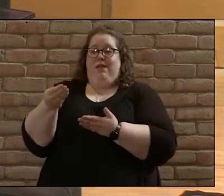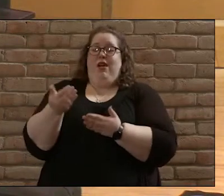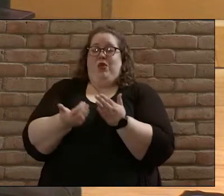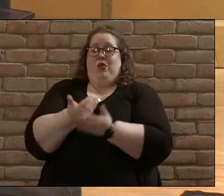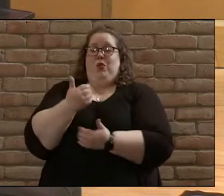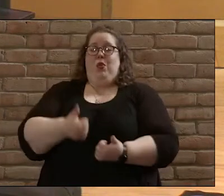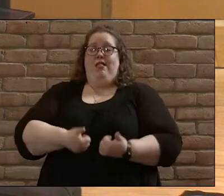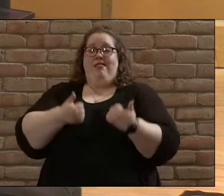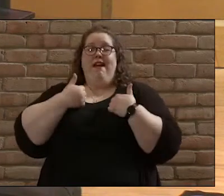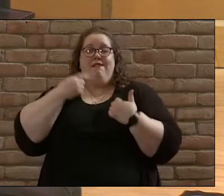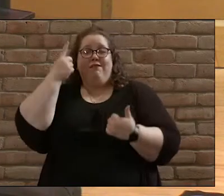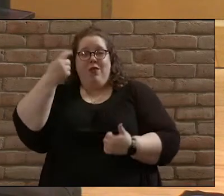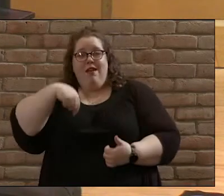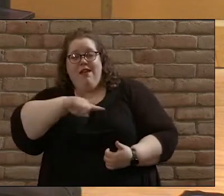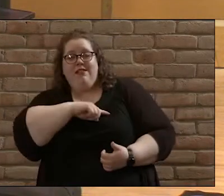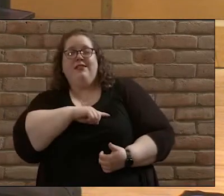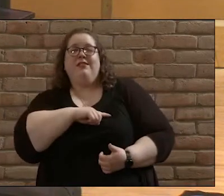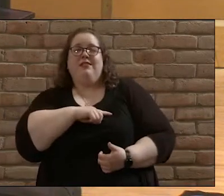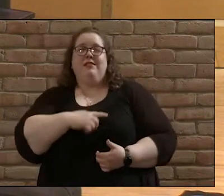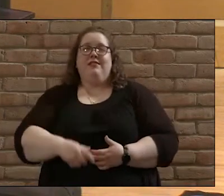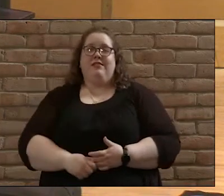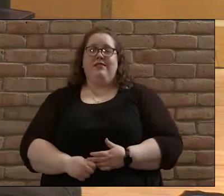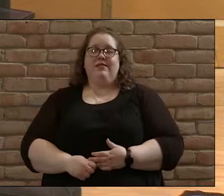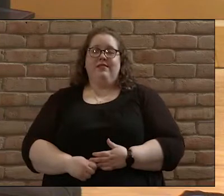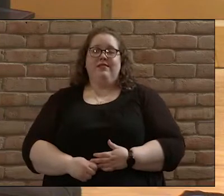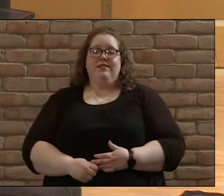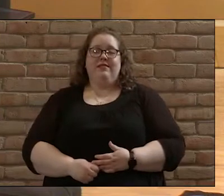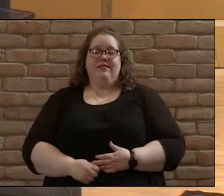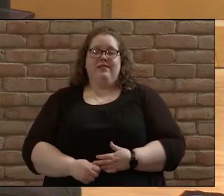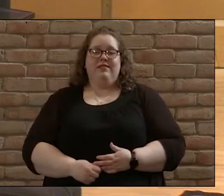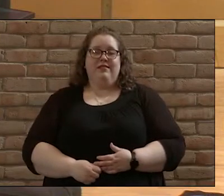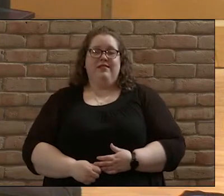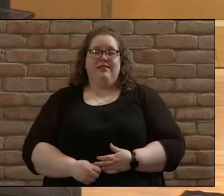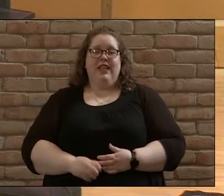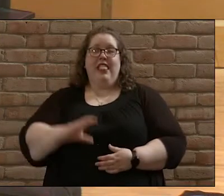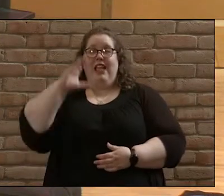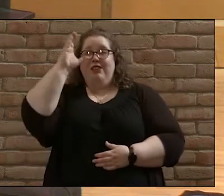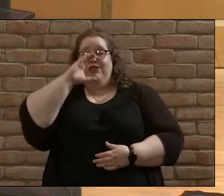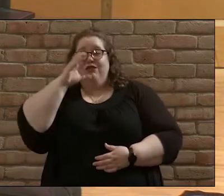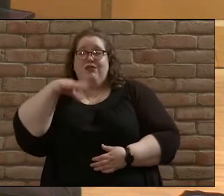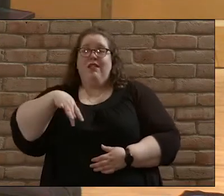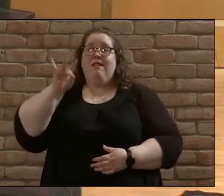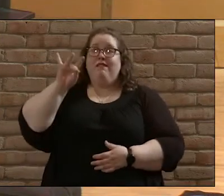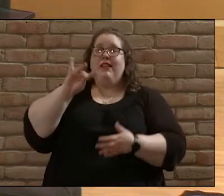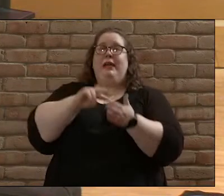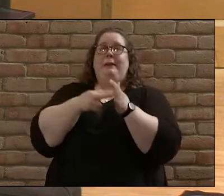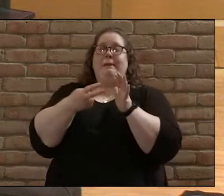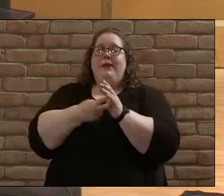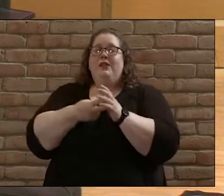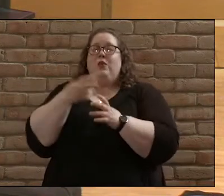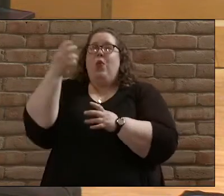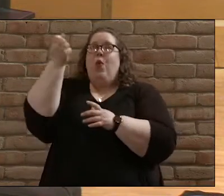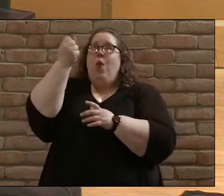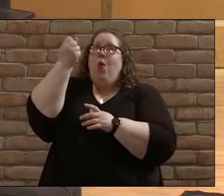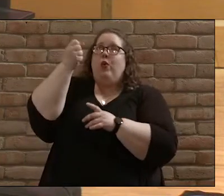And it looks like clinging to his Son for all of the times that we can't do it on our own.